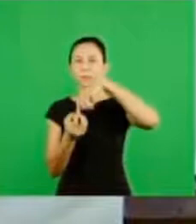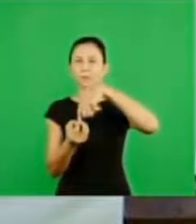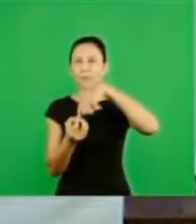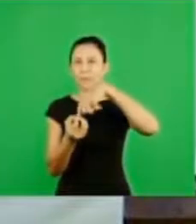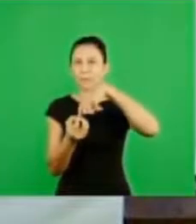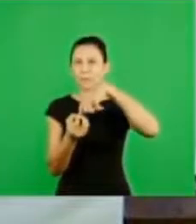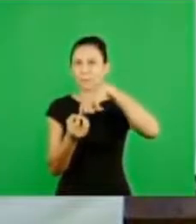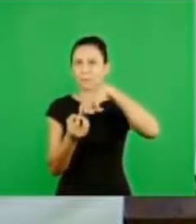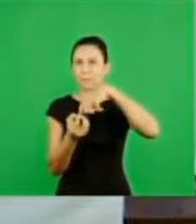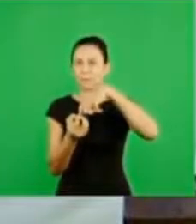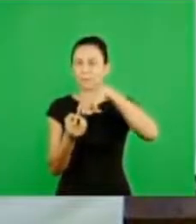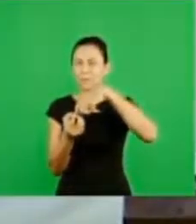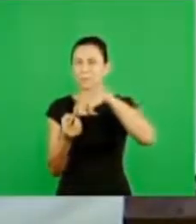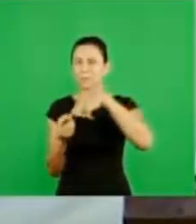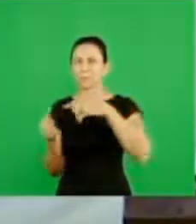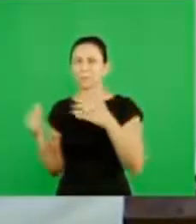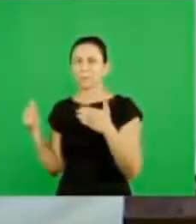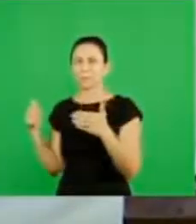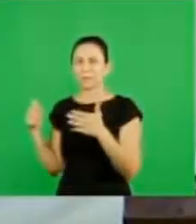fig tree blooms,